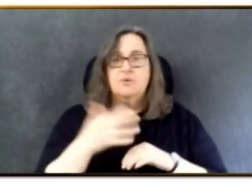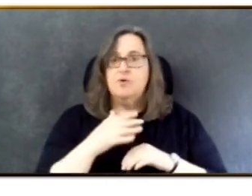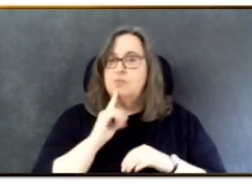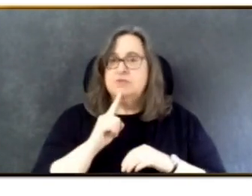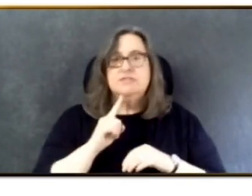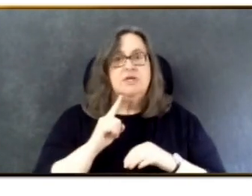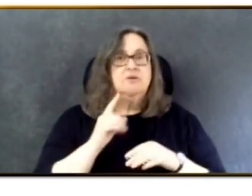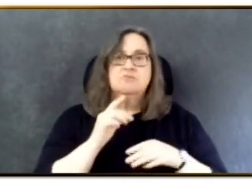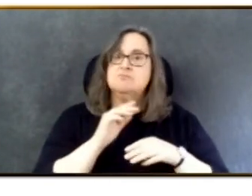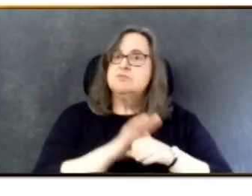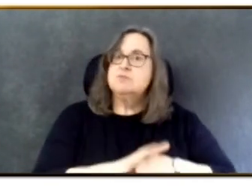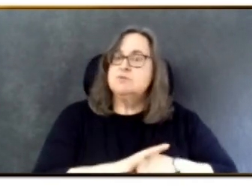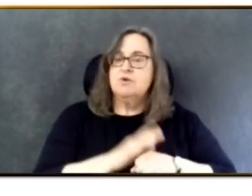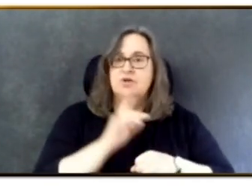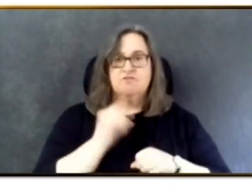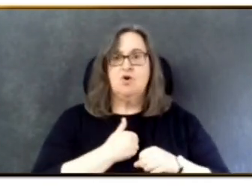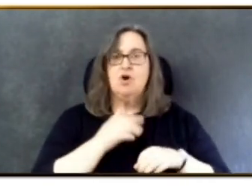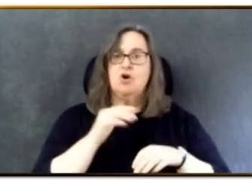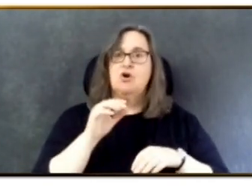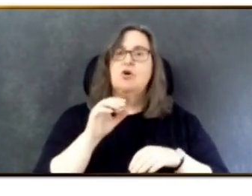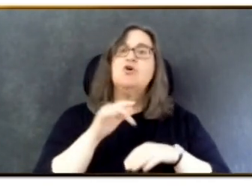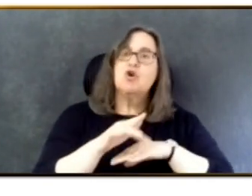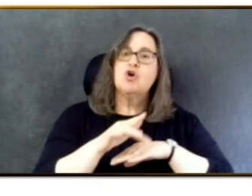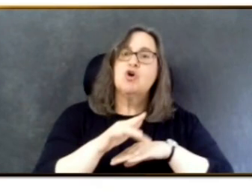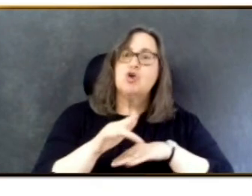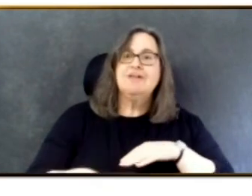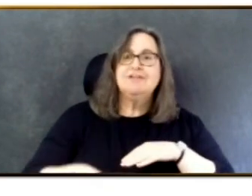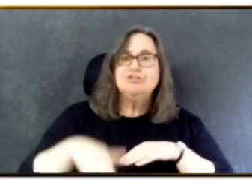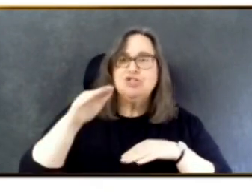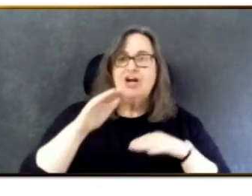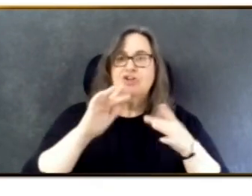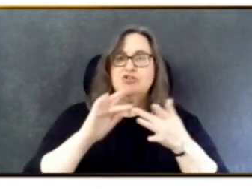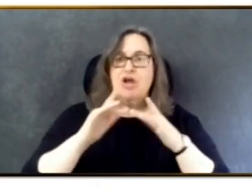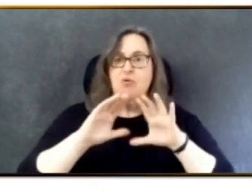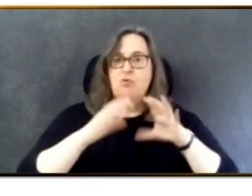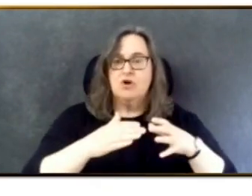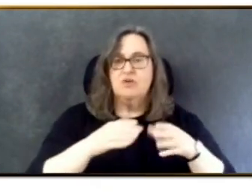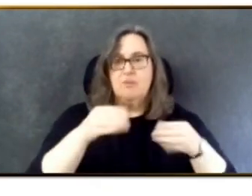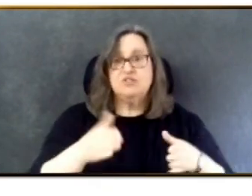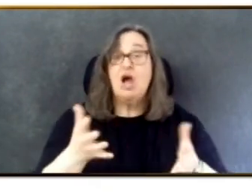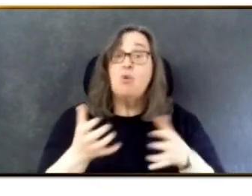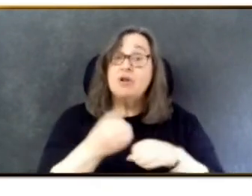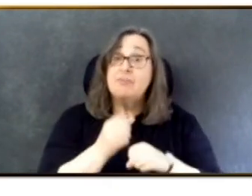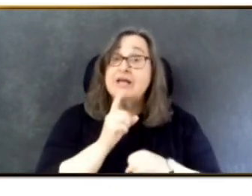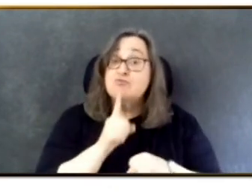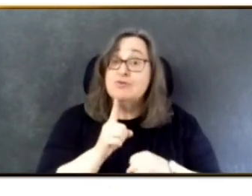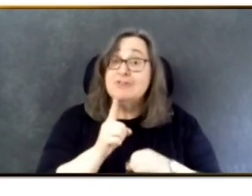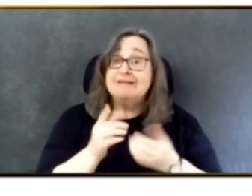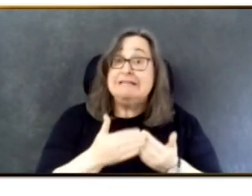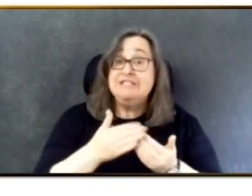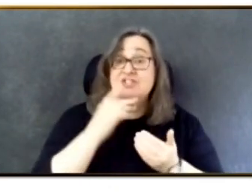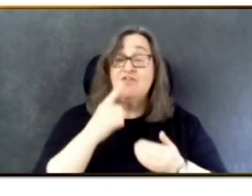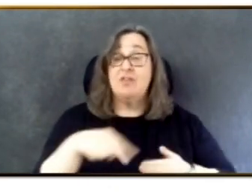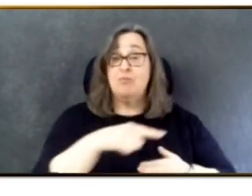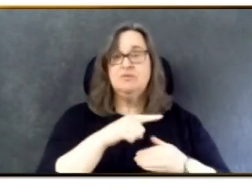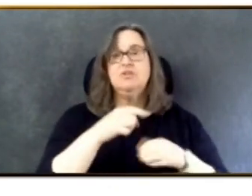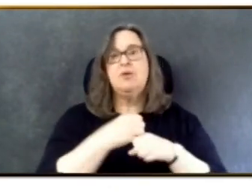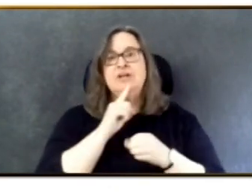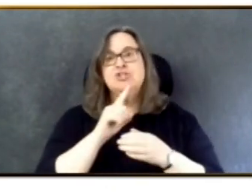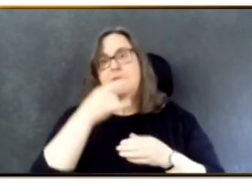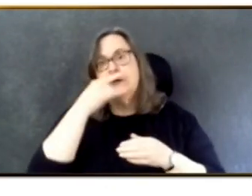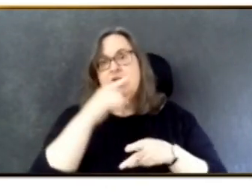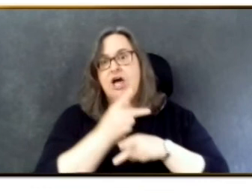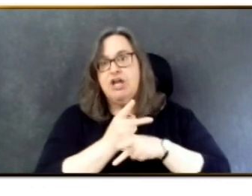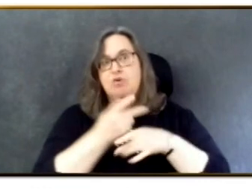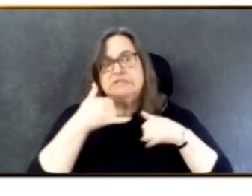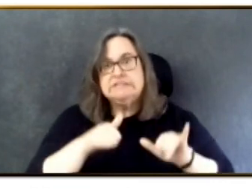childhood network of providers. And I wanted to make it easier for them so that we can make sure that childcare is available to parents who